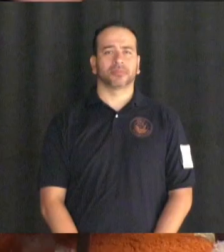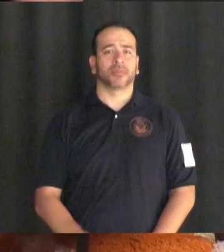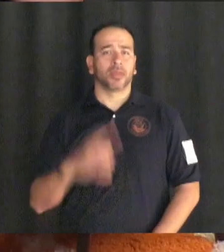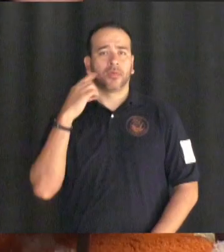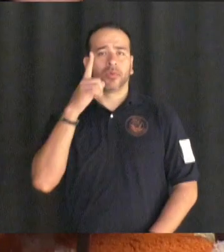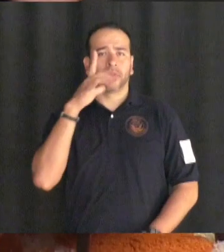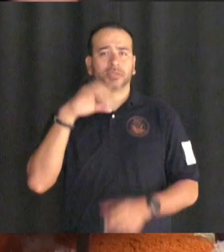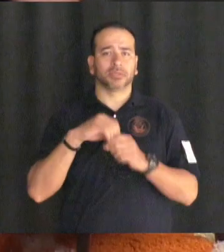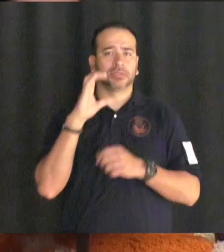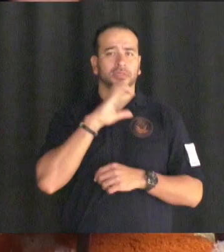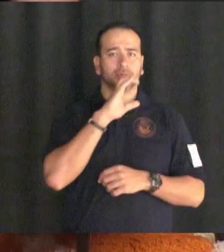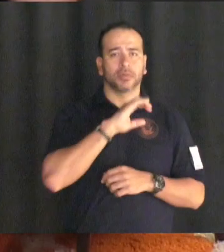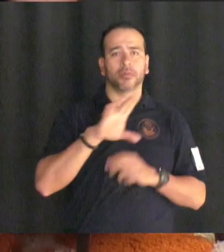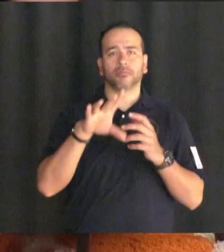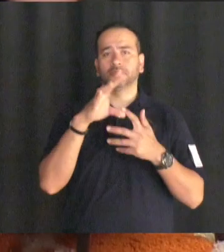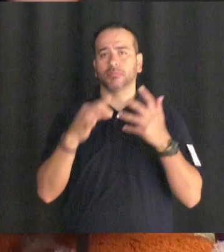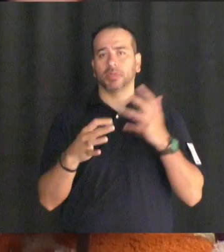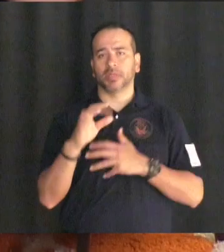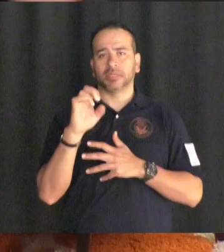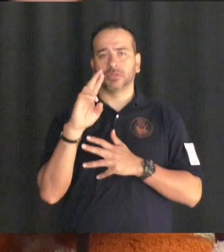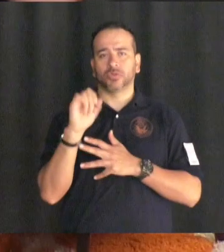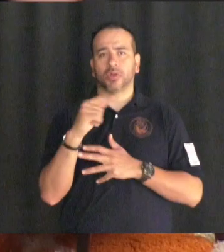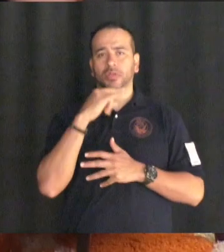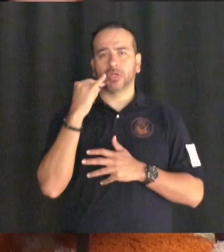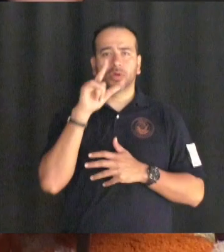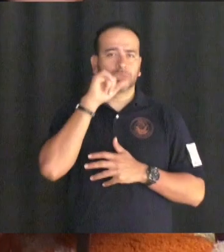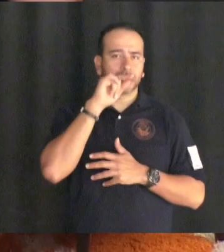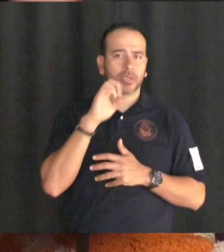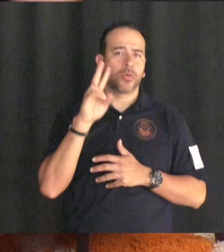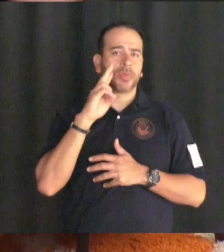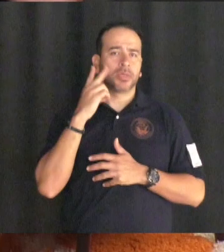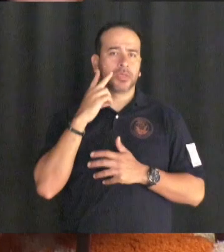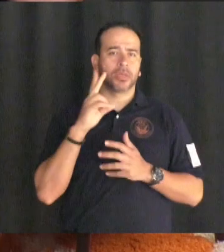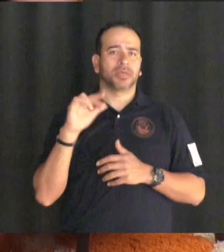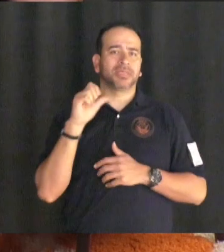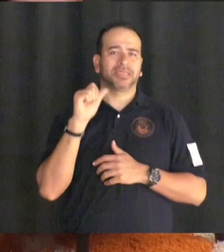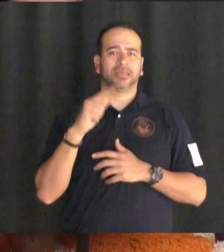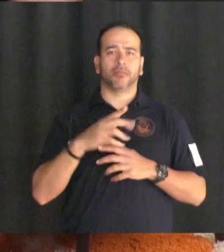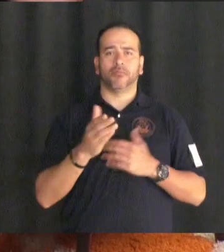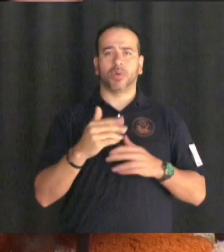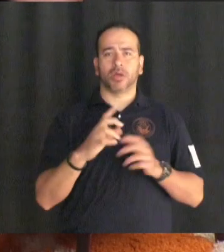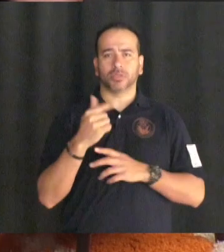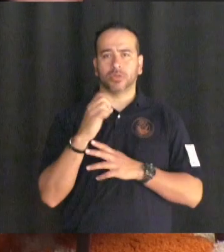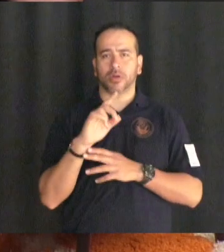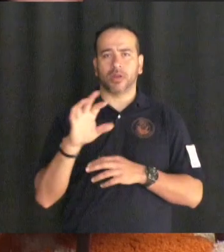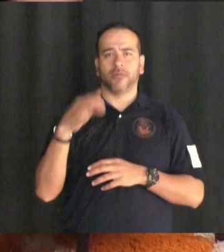For lunch in the cafeteria, you may choose from sriracha, honey chicken, or vegetarian Asian box, or a garlic